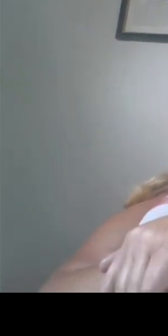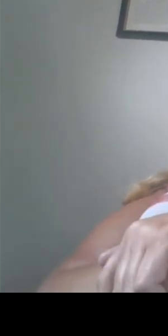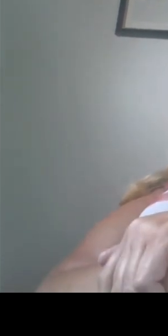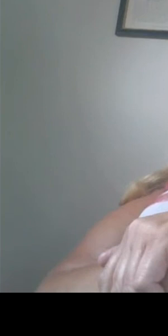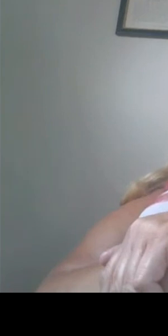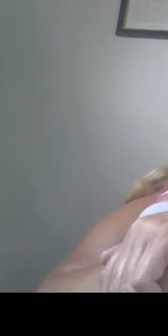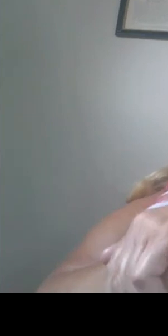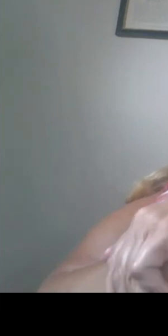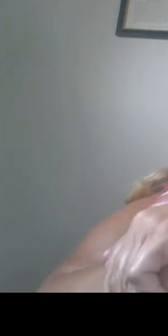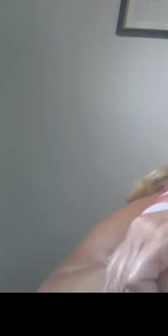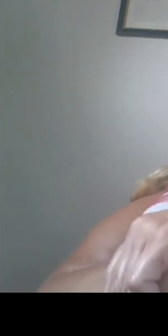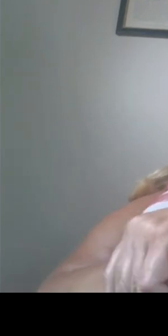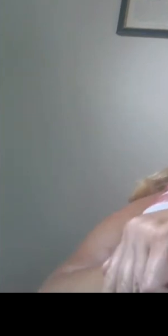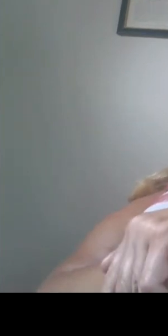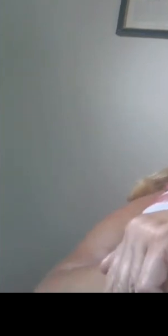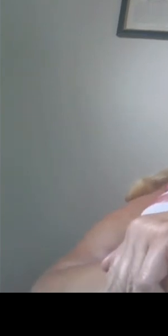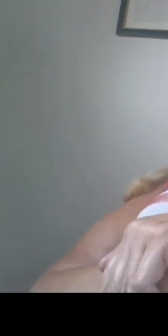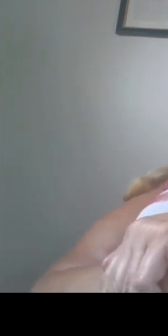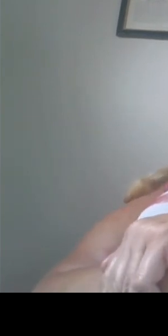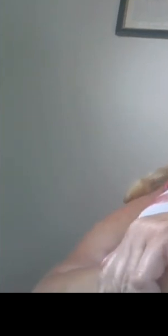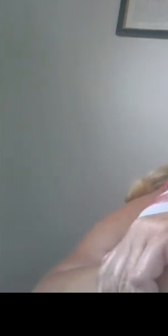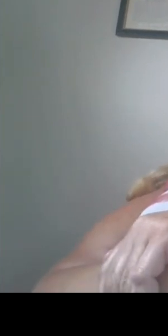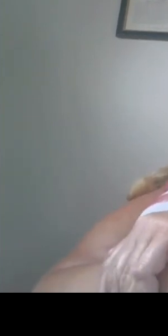percentage. And we often think of